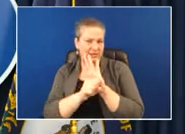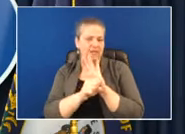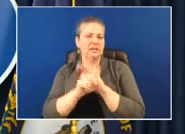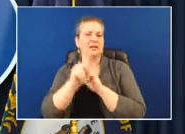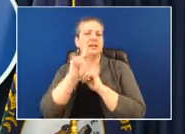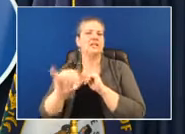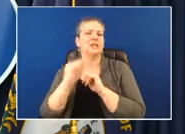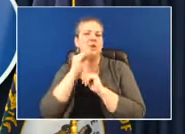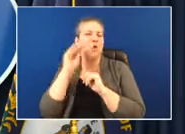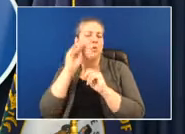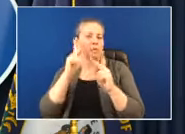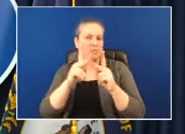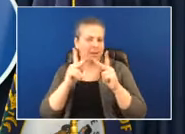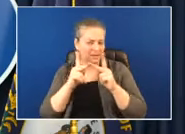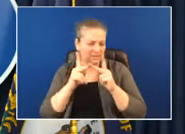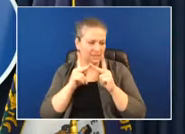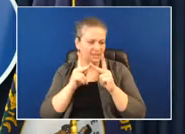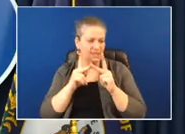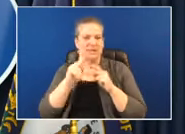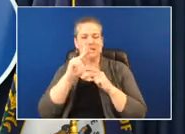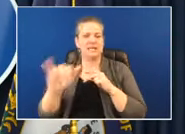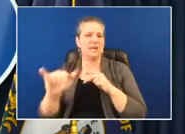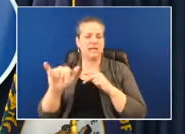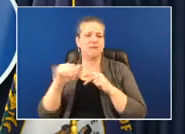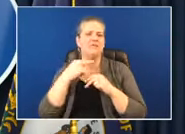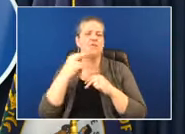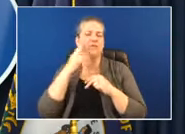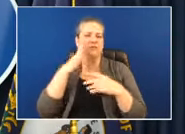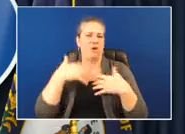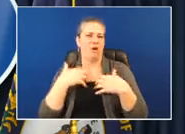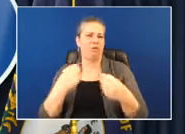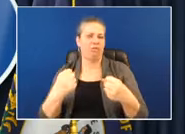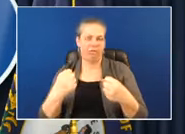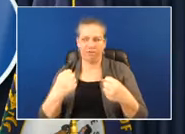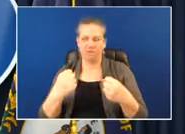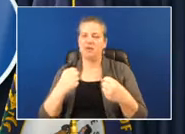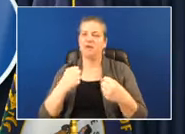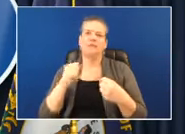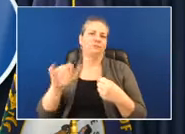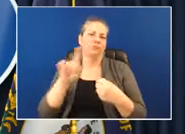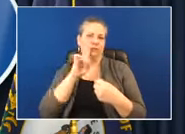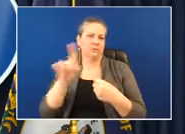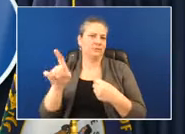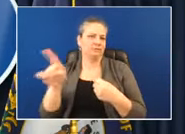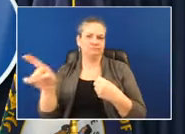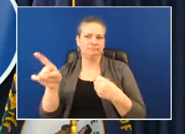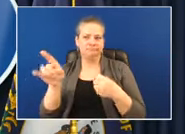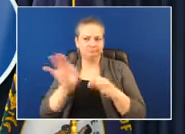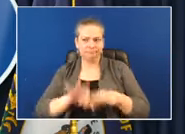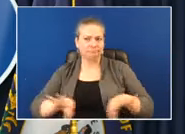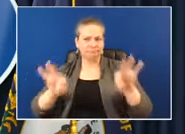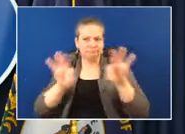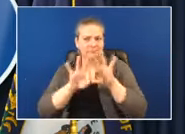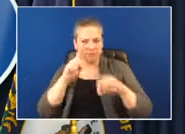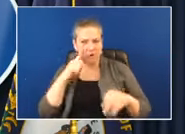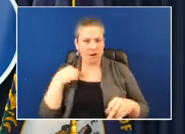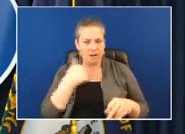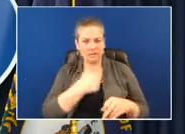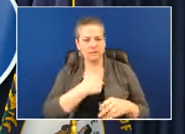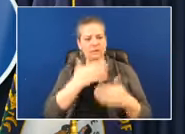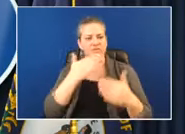Place. Kentucky Voices for Health has been very instrumental, NAMI and others. So thanks to everyone